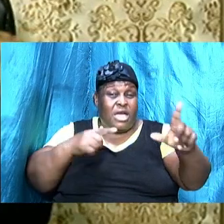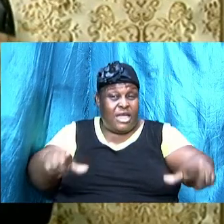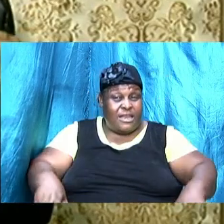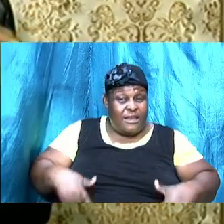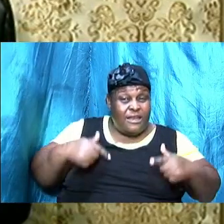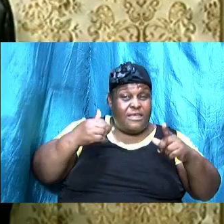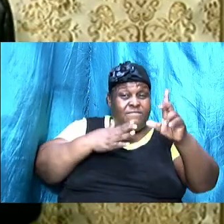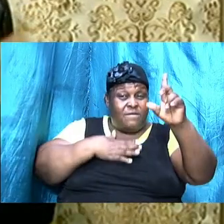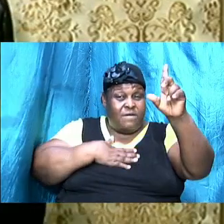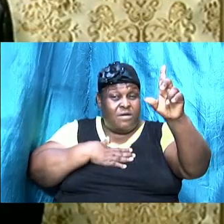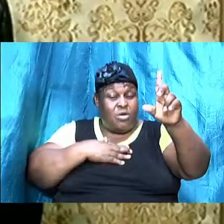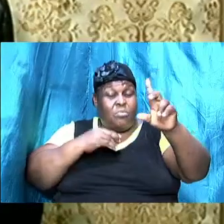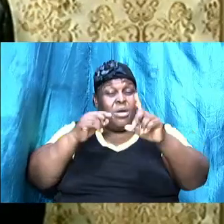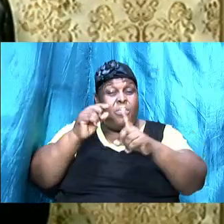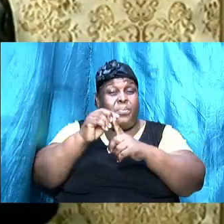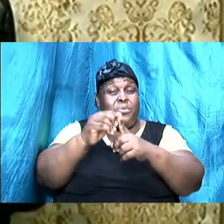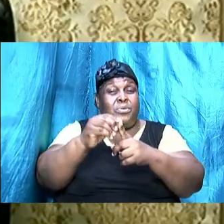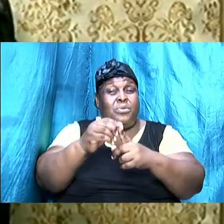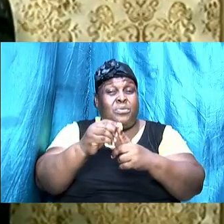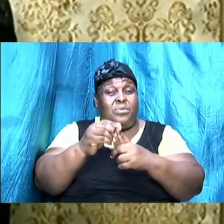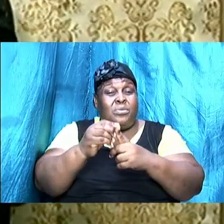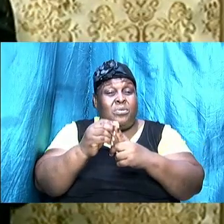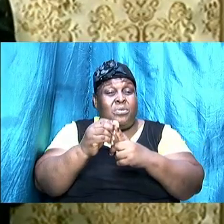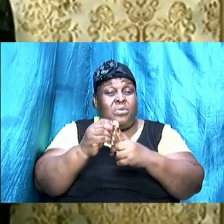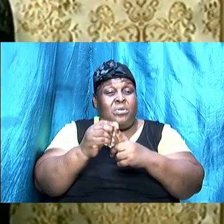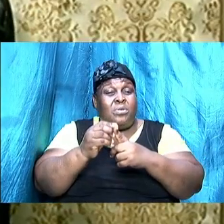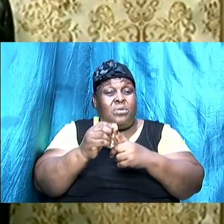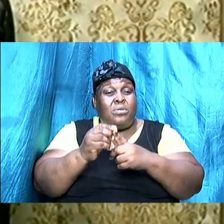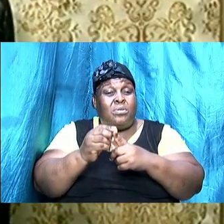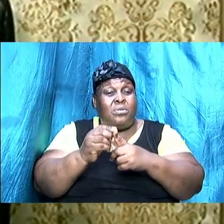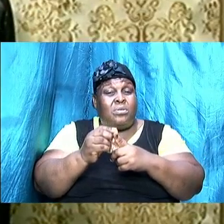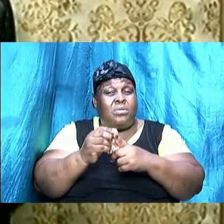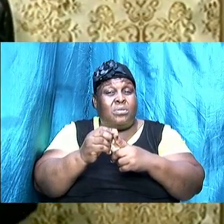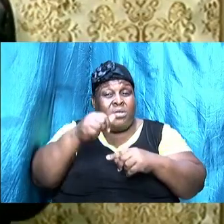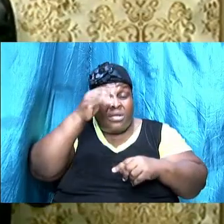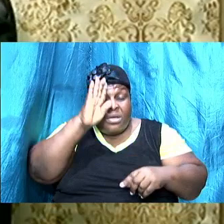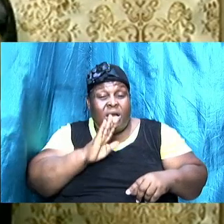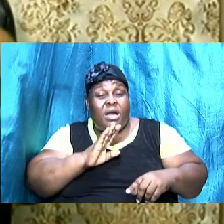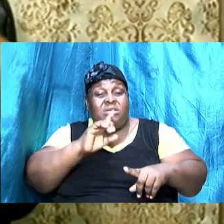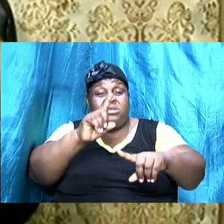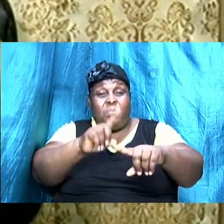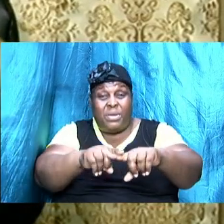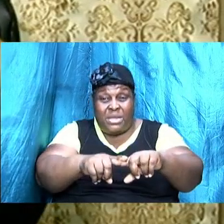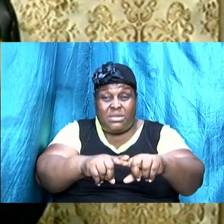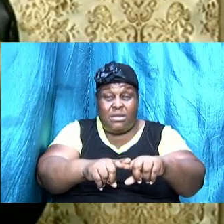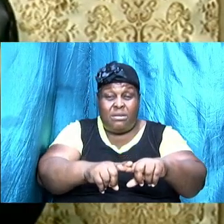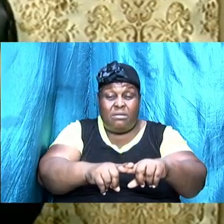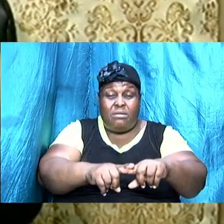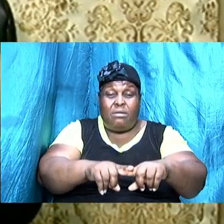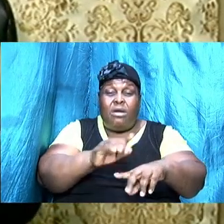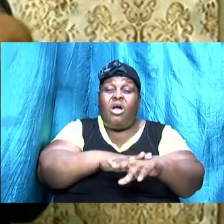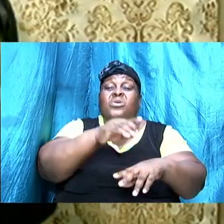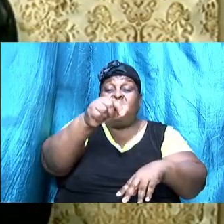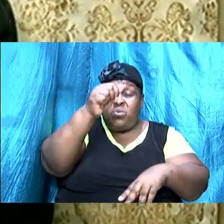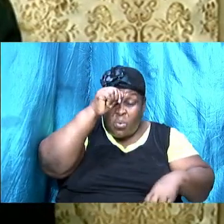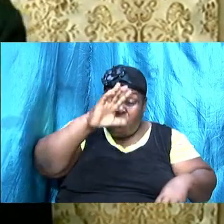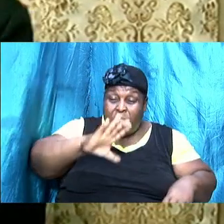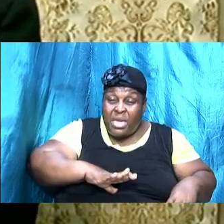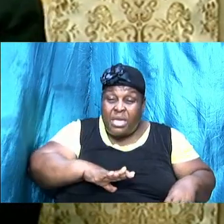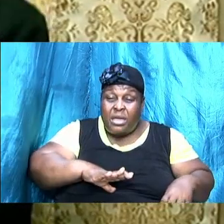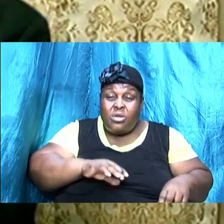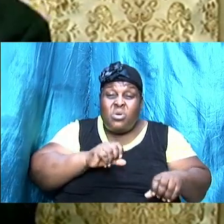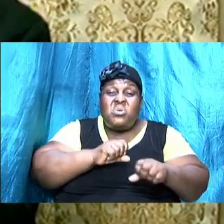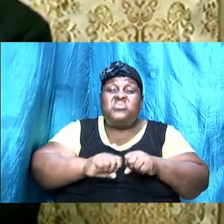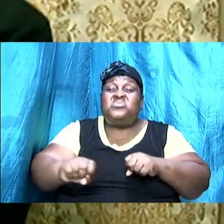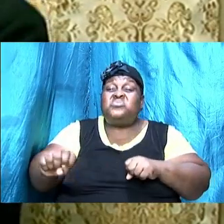God has in relationship is that he's depending on you as though he depended on Abraham to make sure